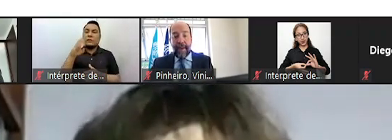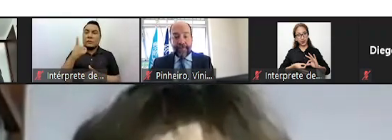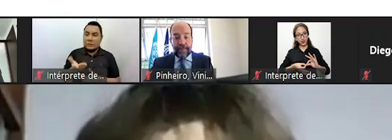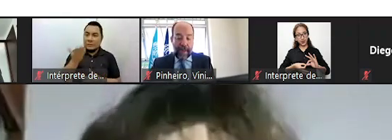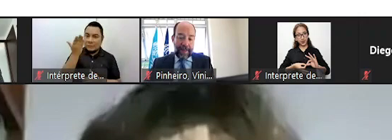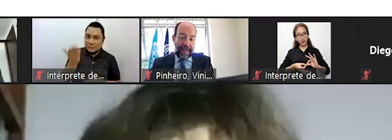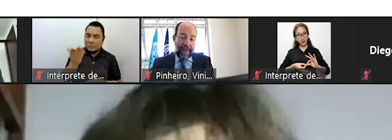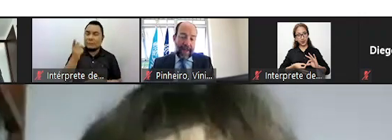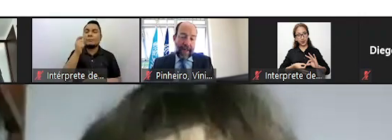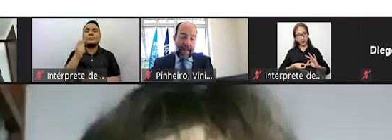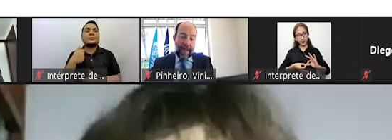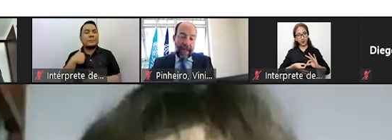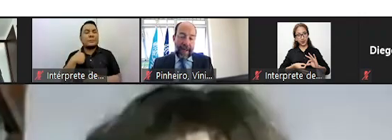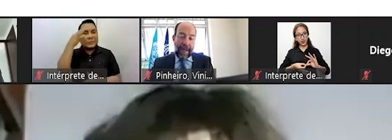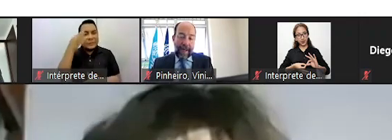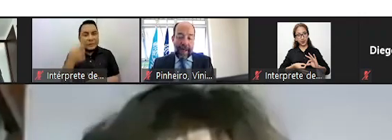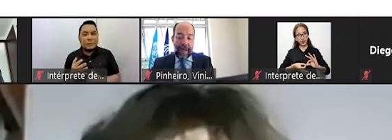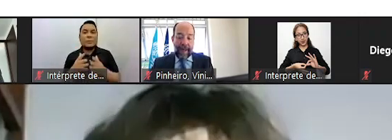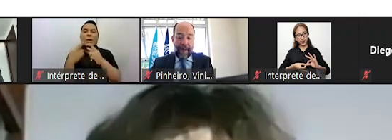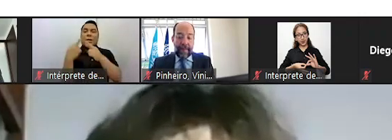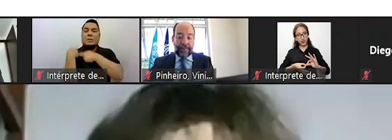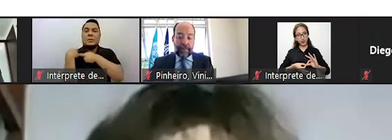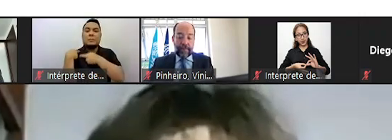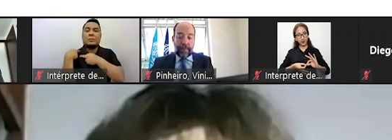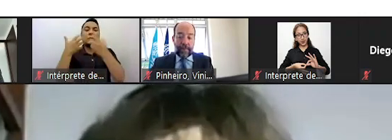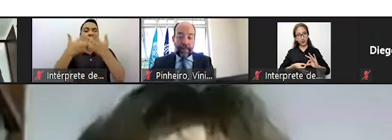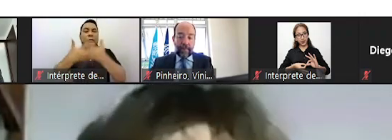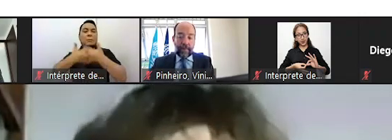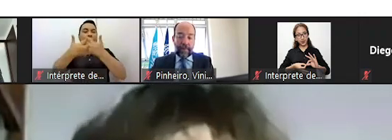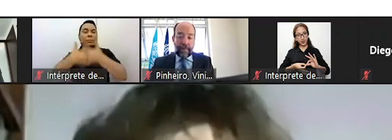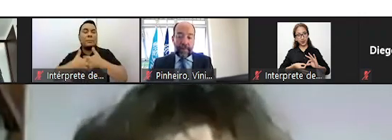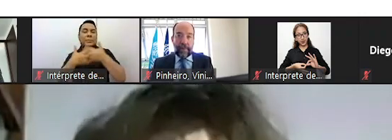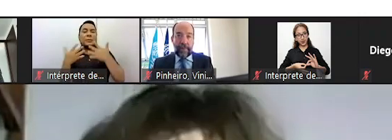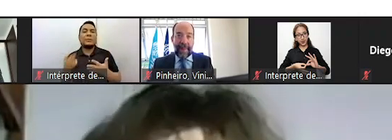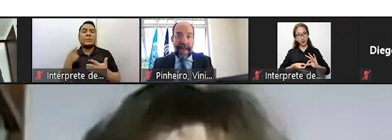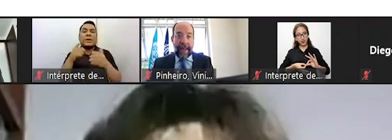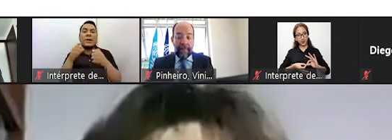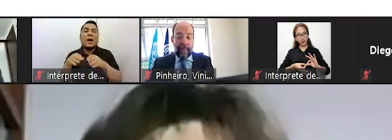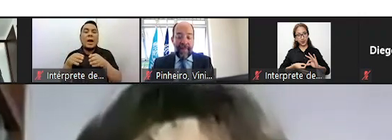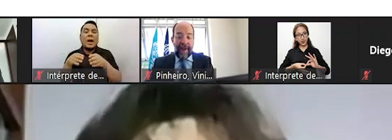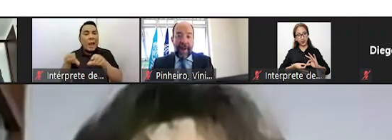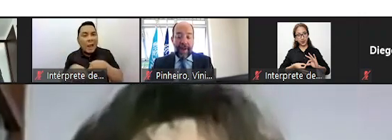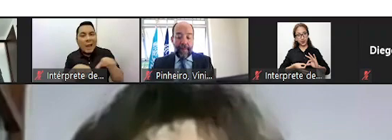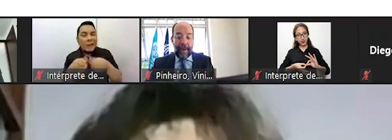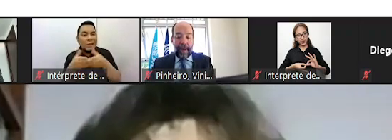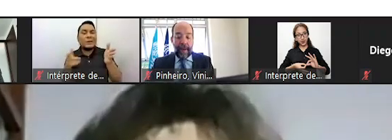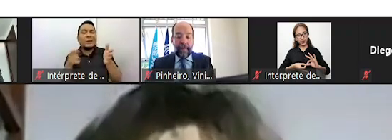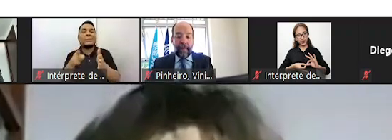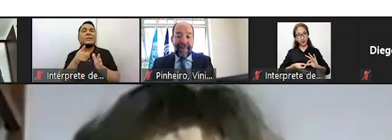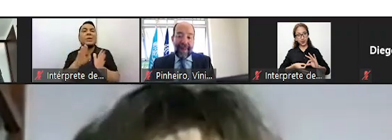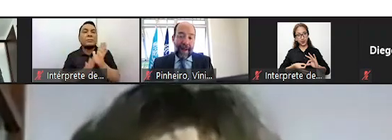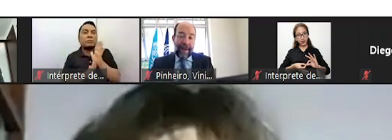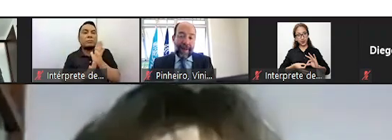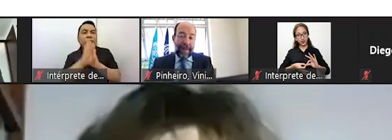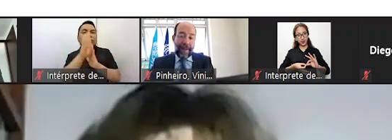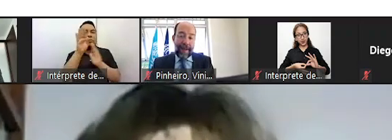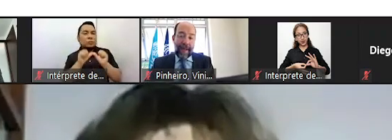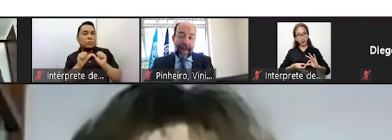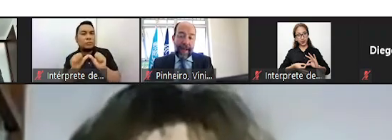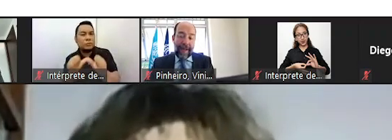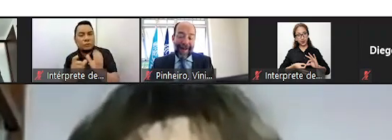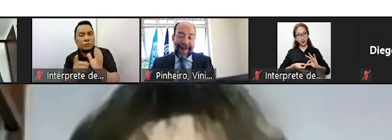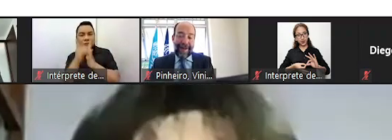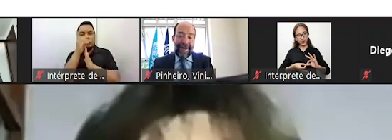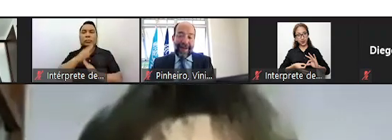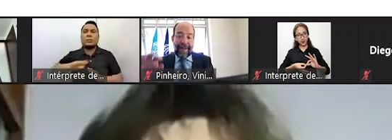thus listening to the words of the confirmed representative we think that a responsibility